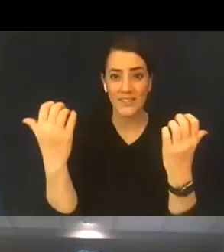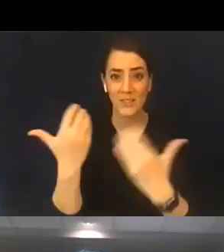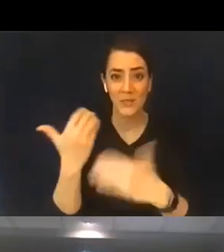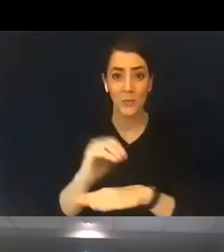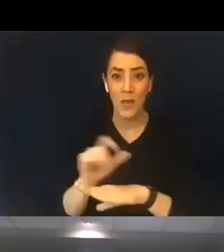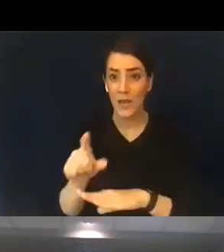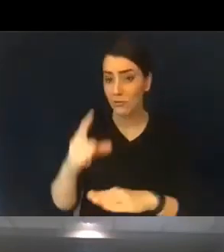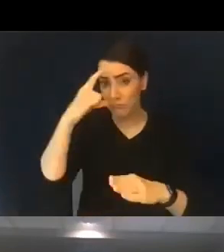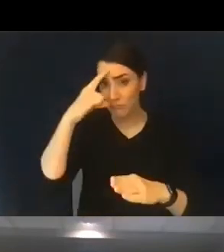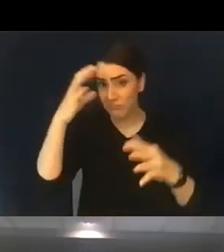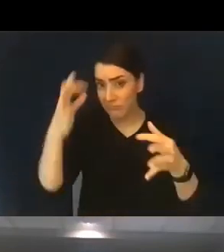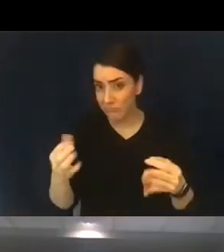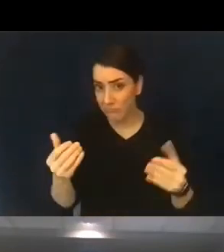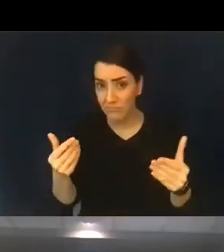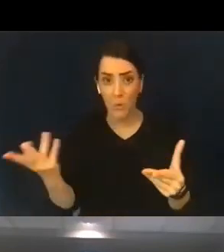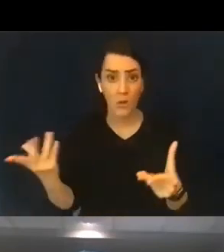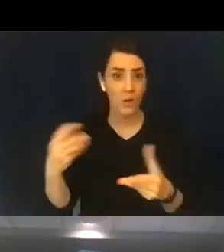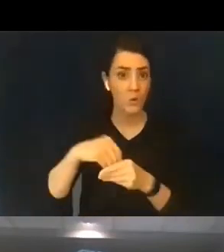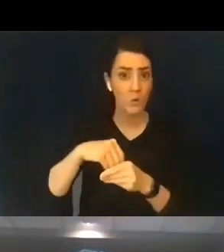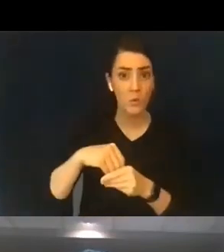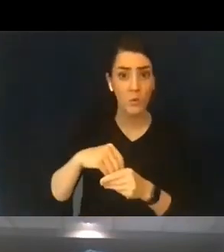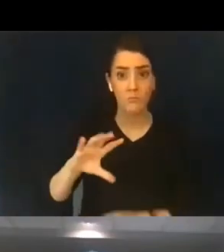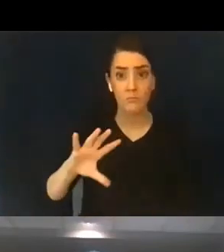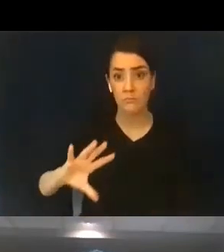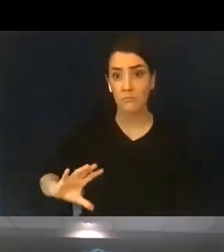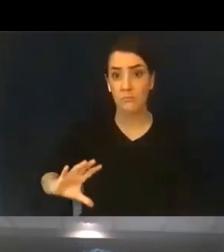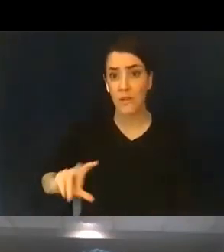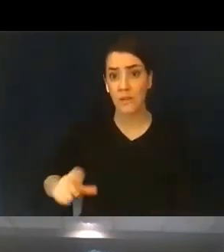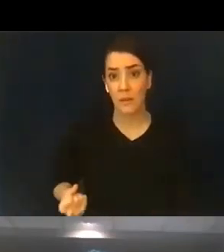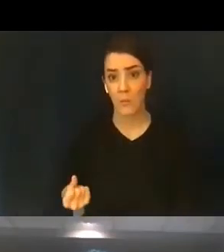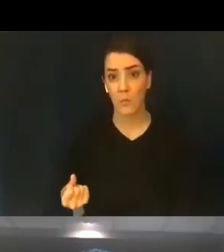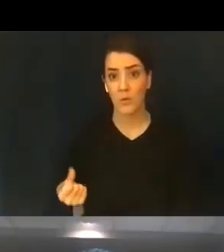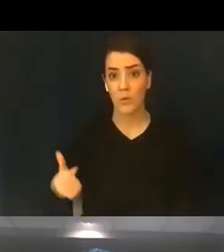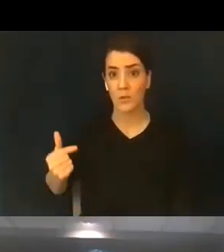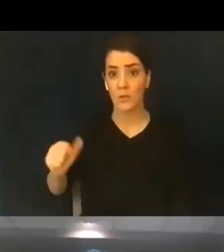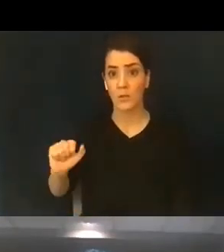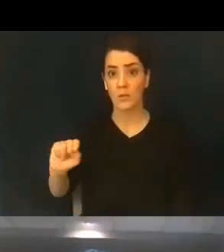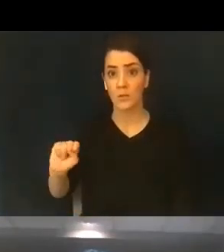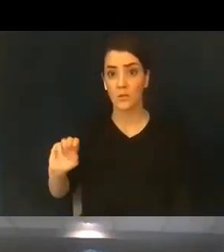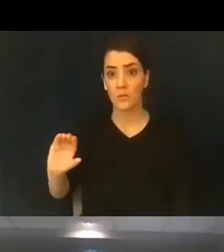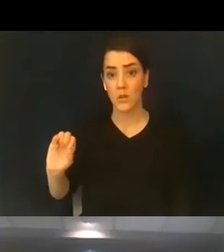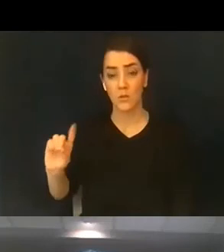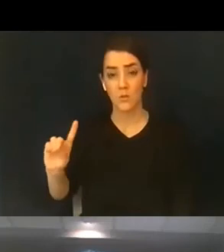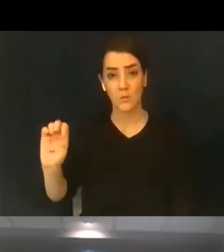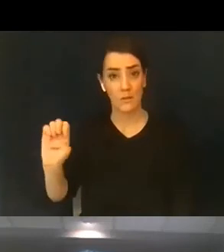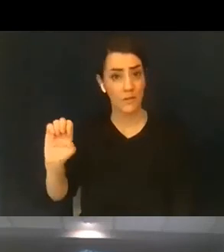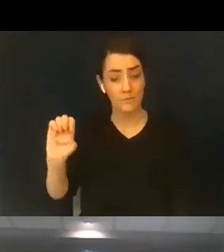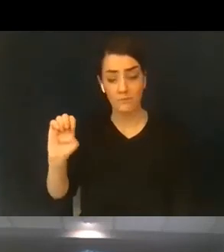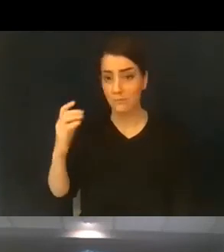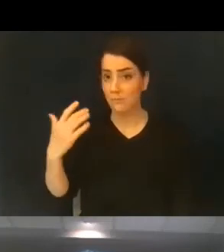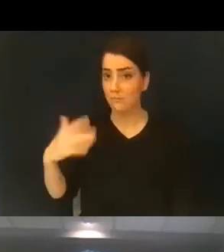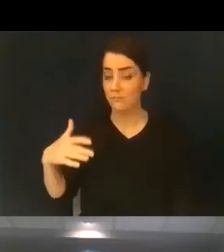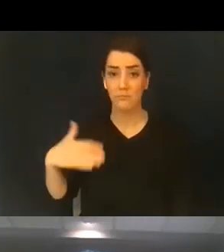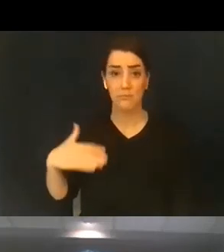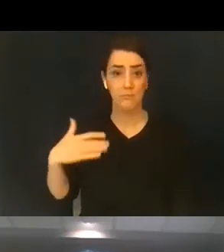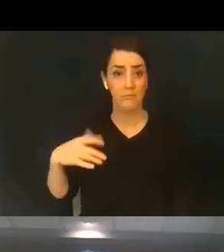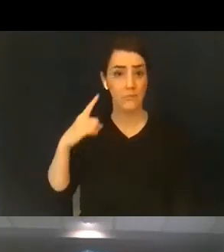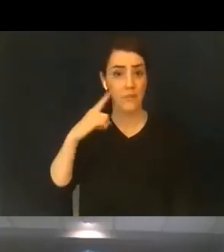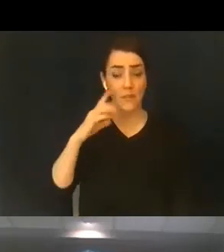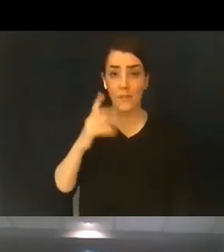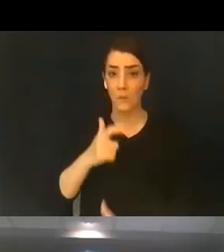to people who are kind of wondering about, you know, who they are. So nothing